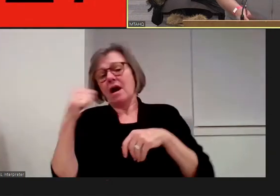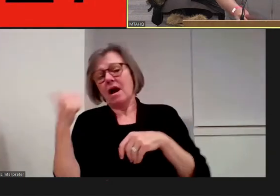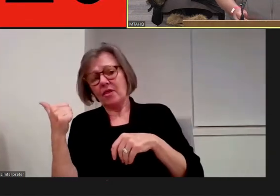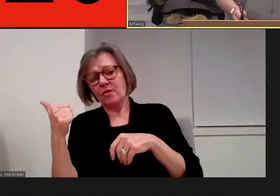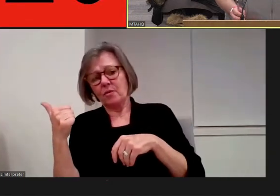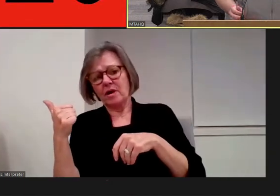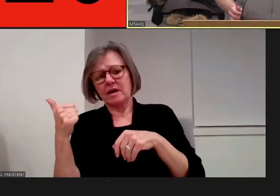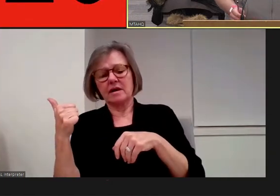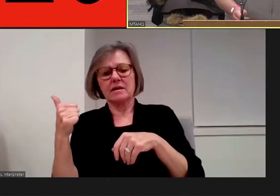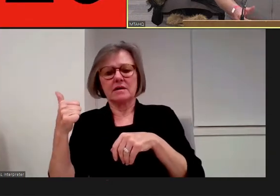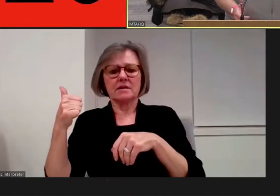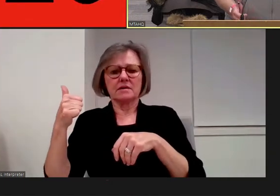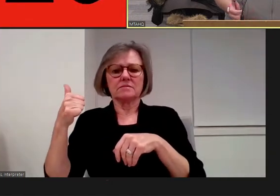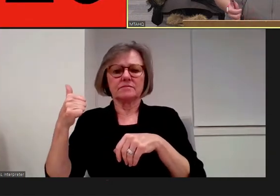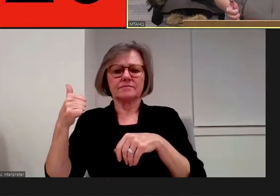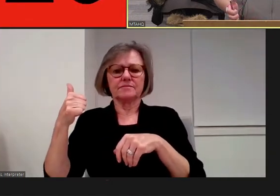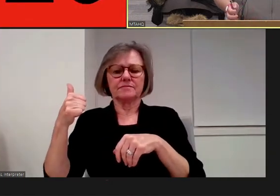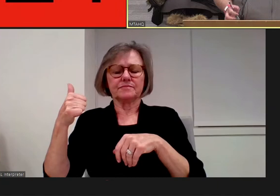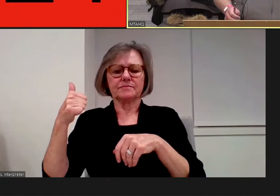should have empty